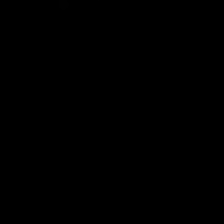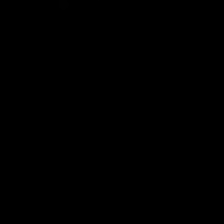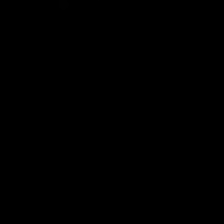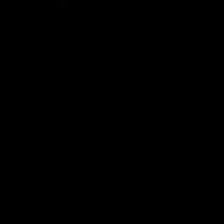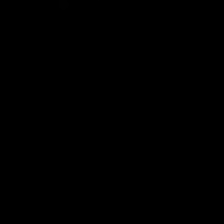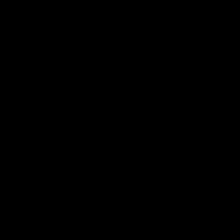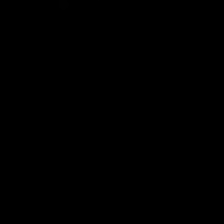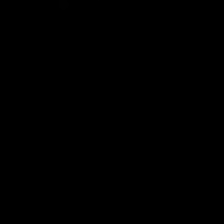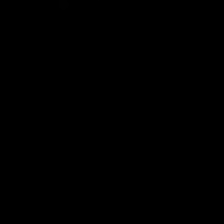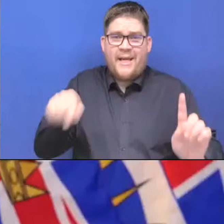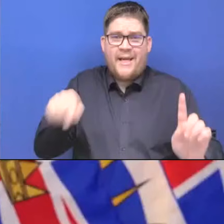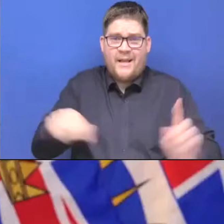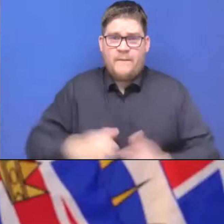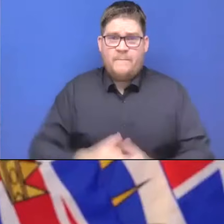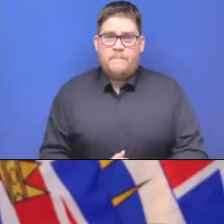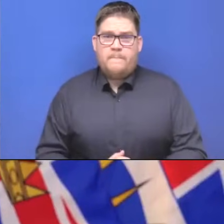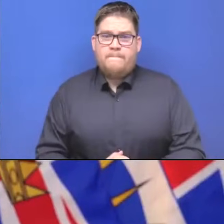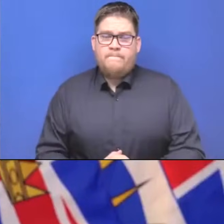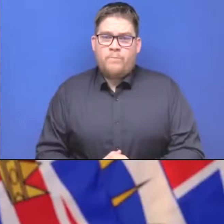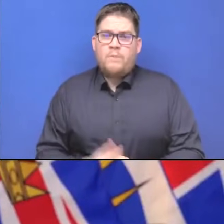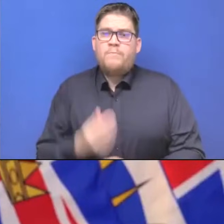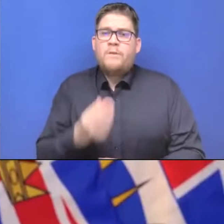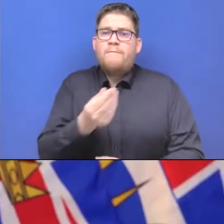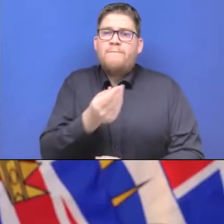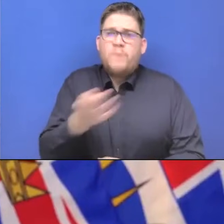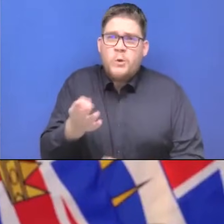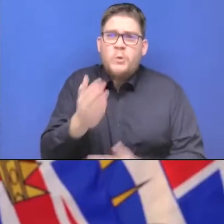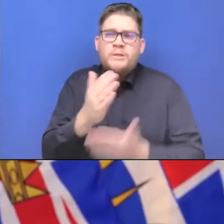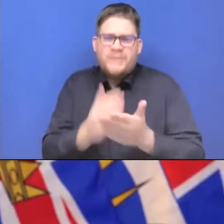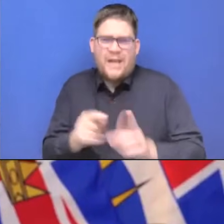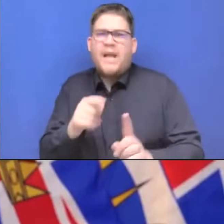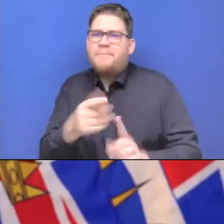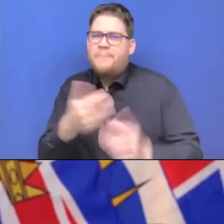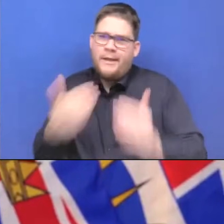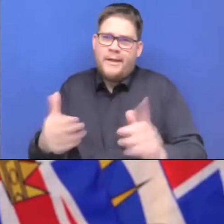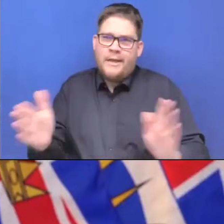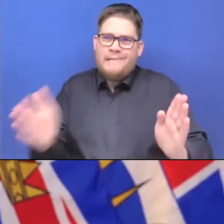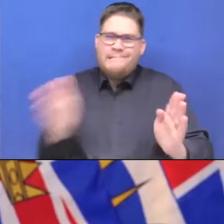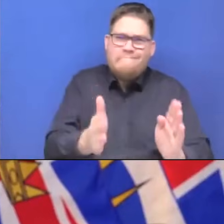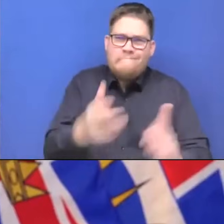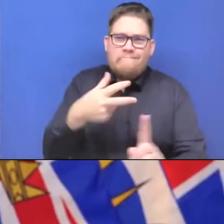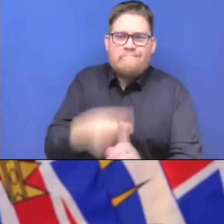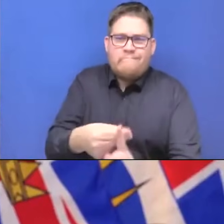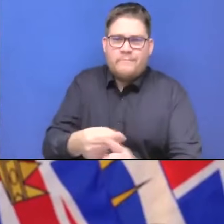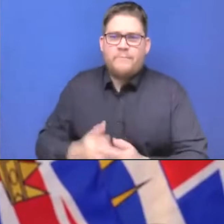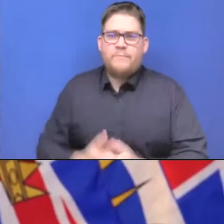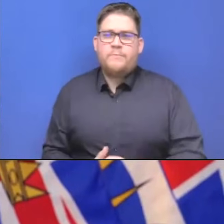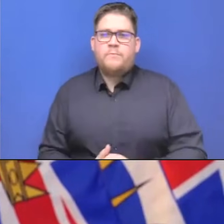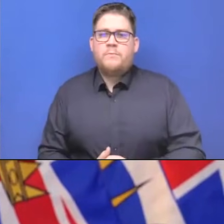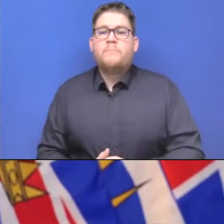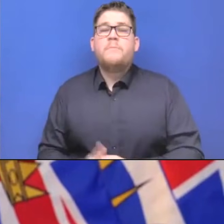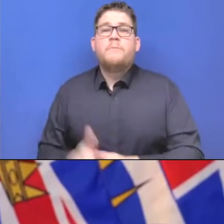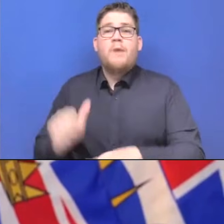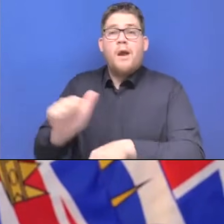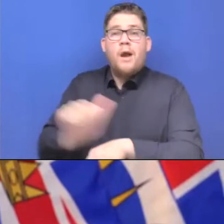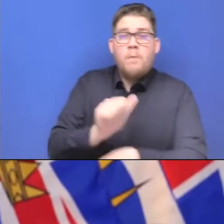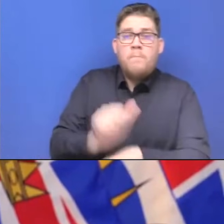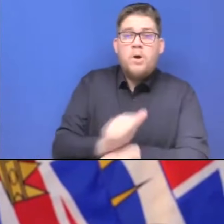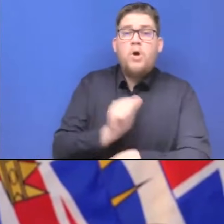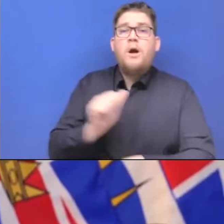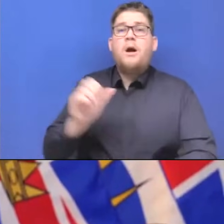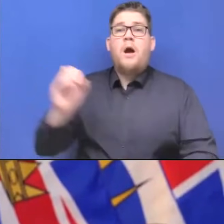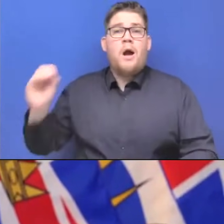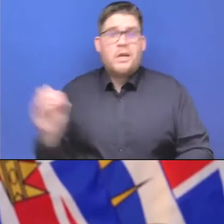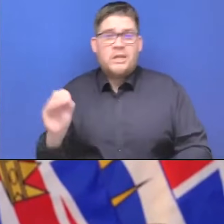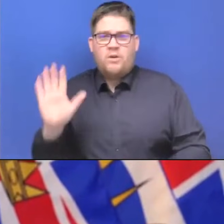two doses at a shortened interval, unlike other provinces, particularly Alberta and Ontario. And that is one of the reasons